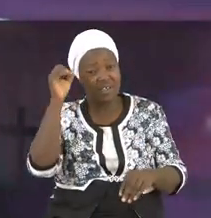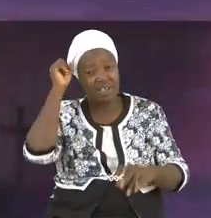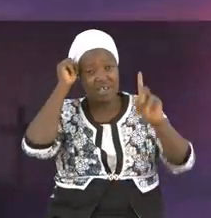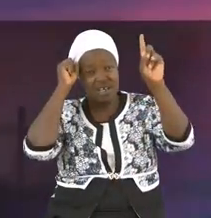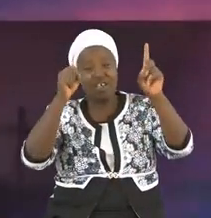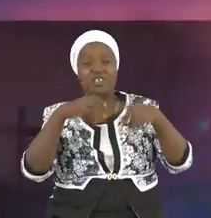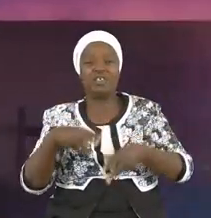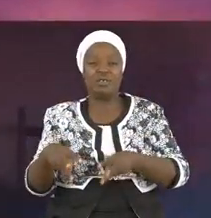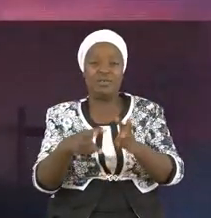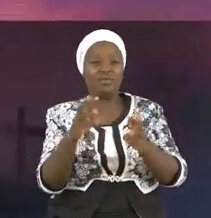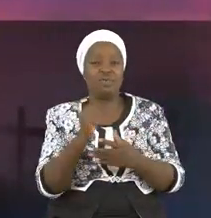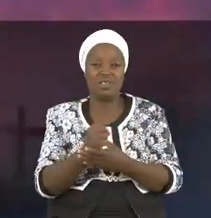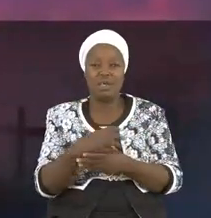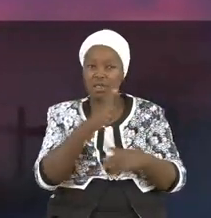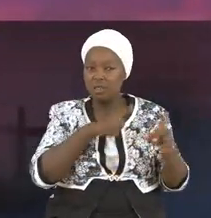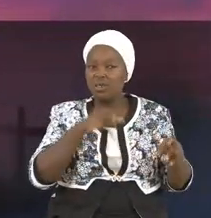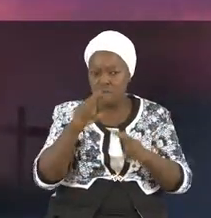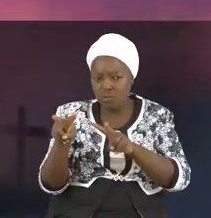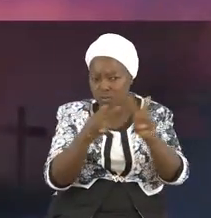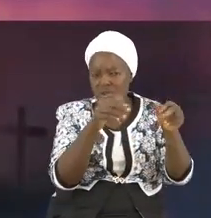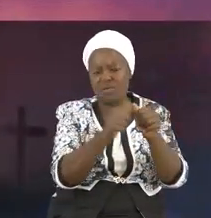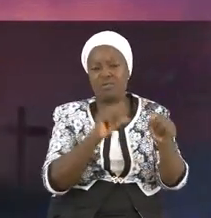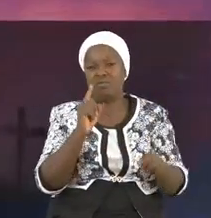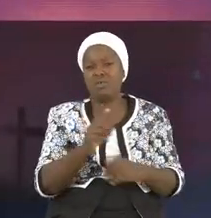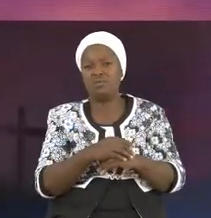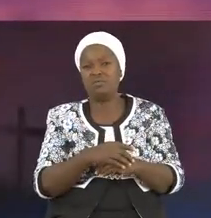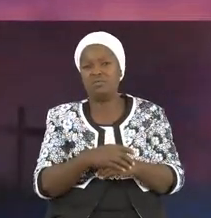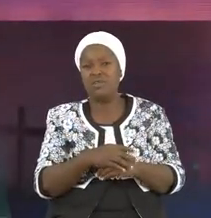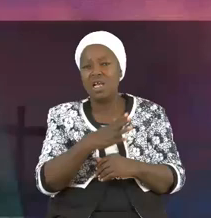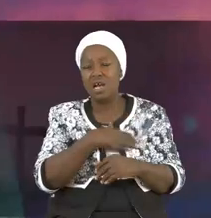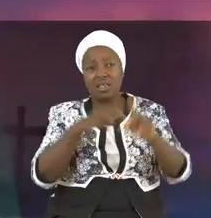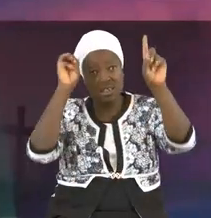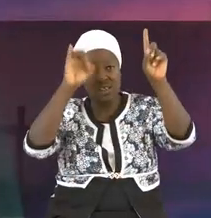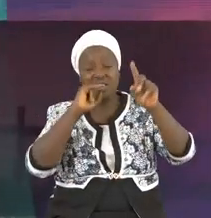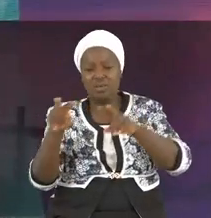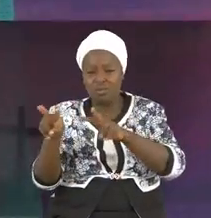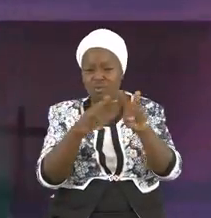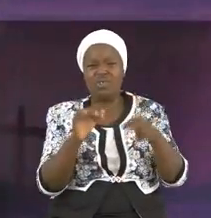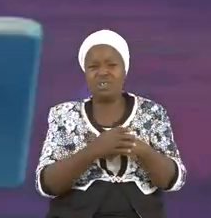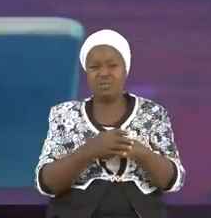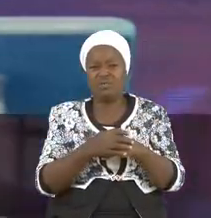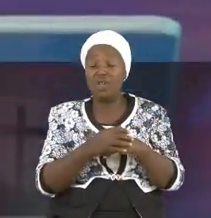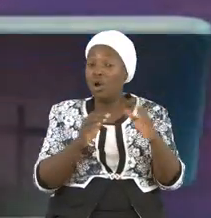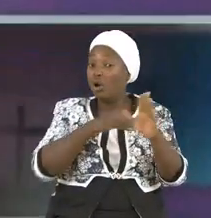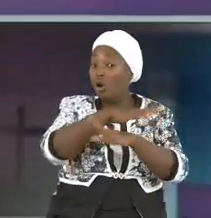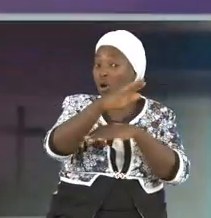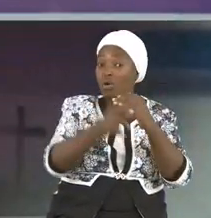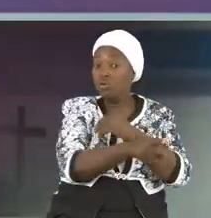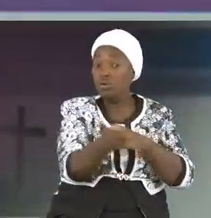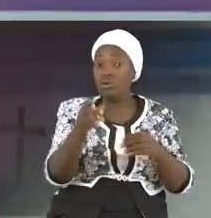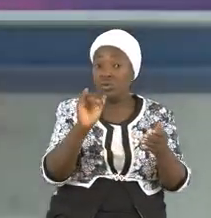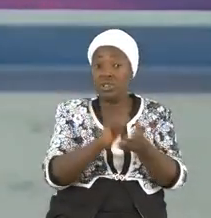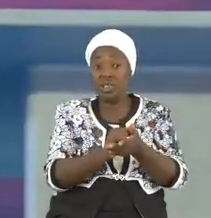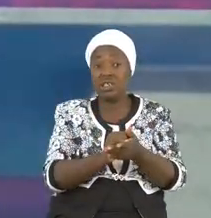watching everyone. And is watching all those who have heard tonight